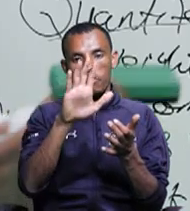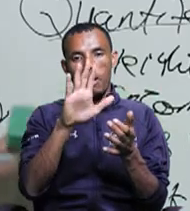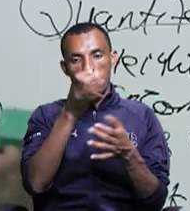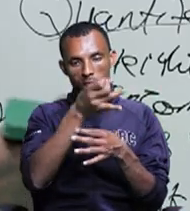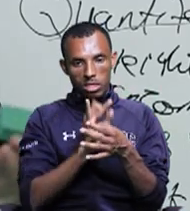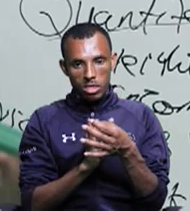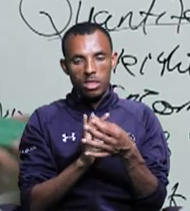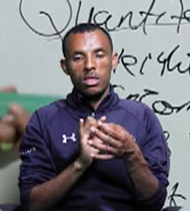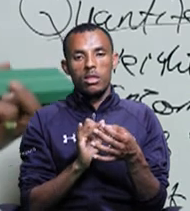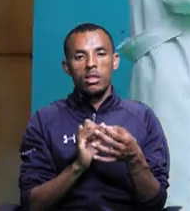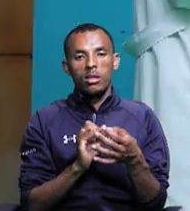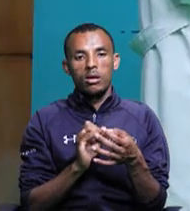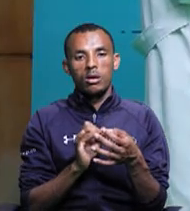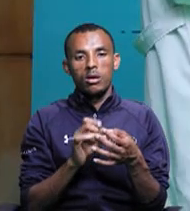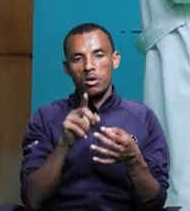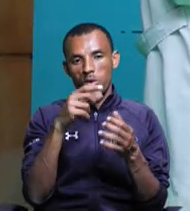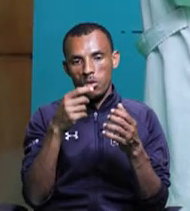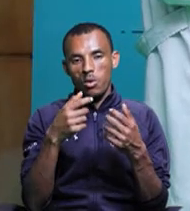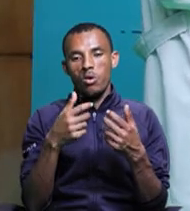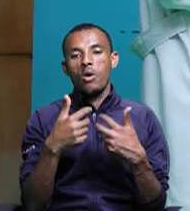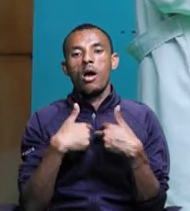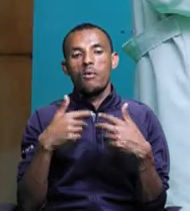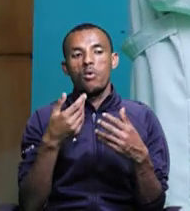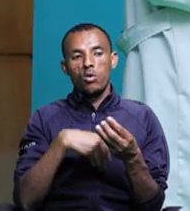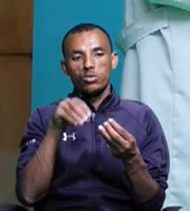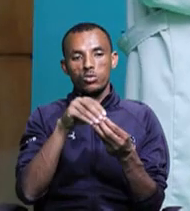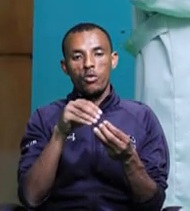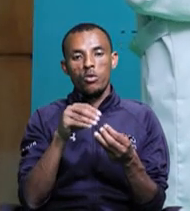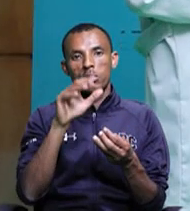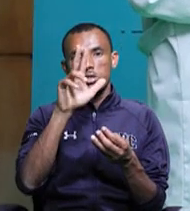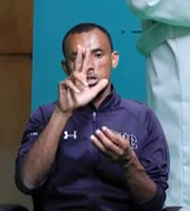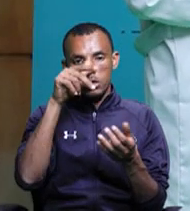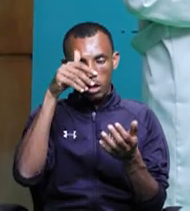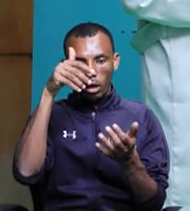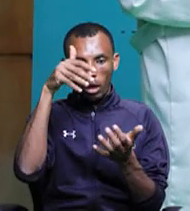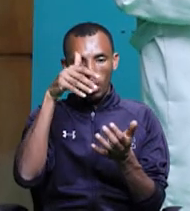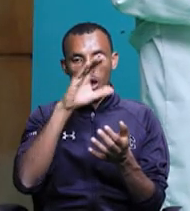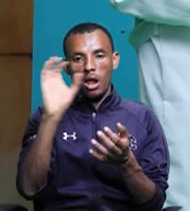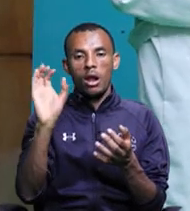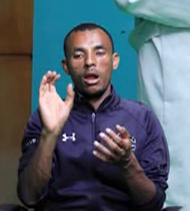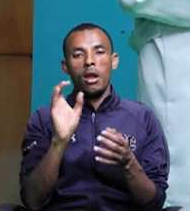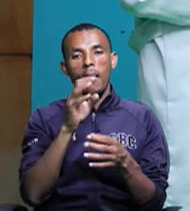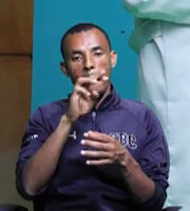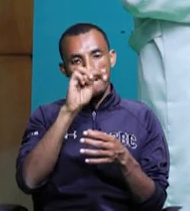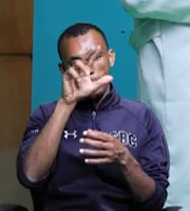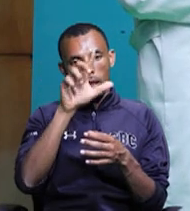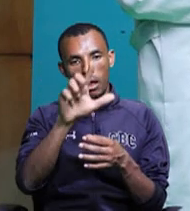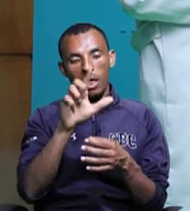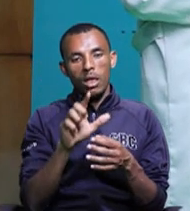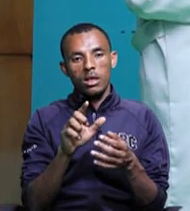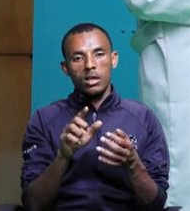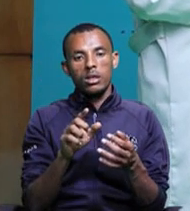1.5 liters. You can have also 300 milliliters, which means that you